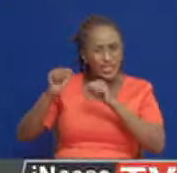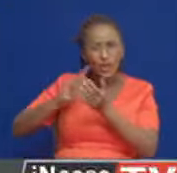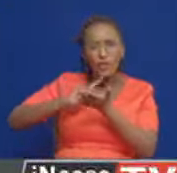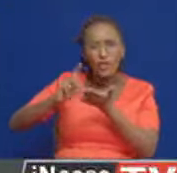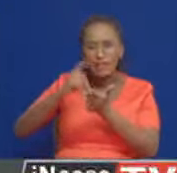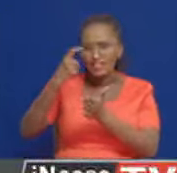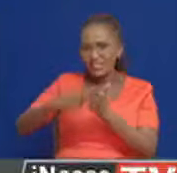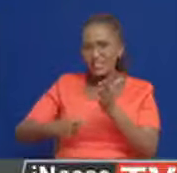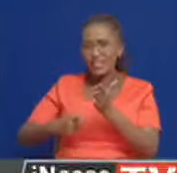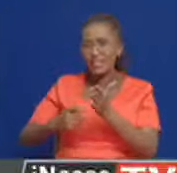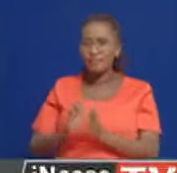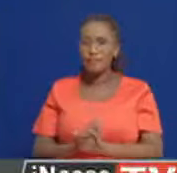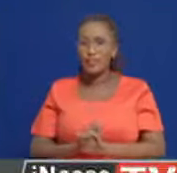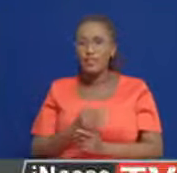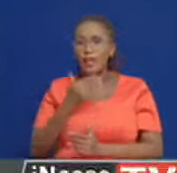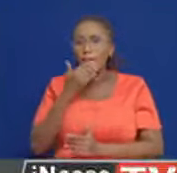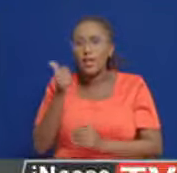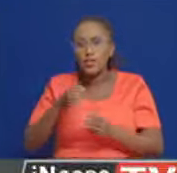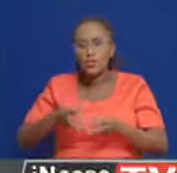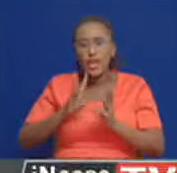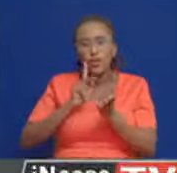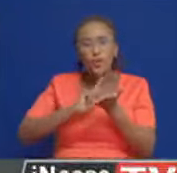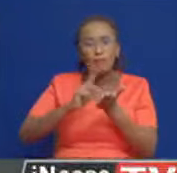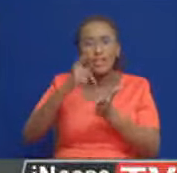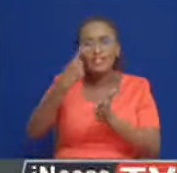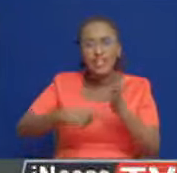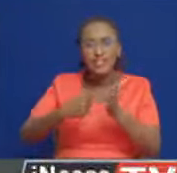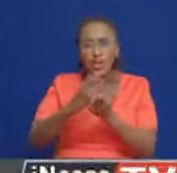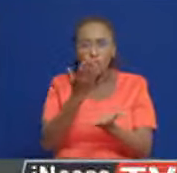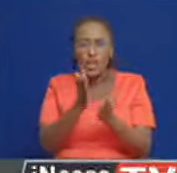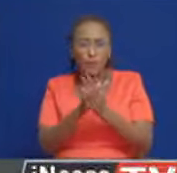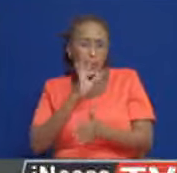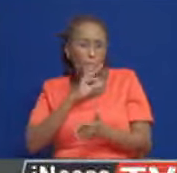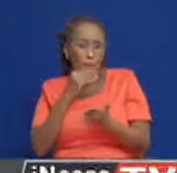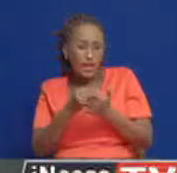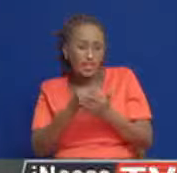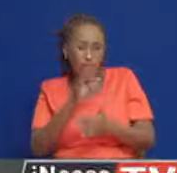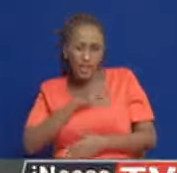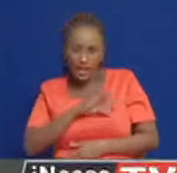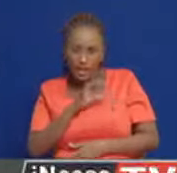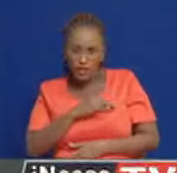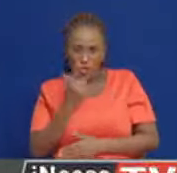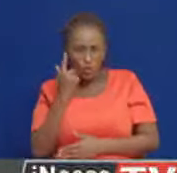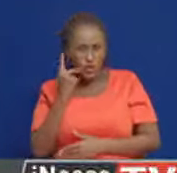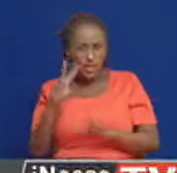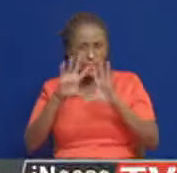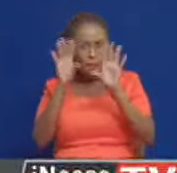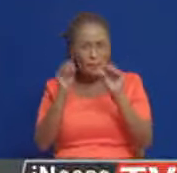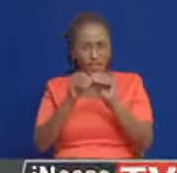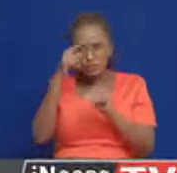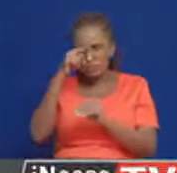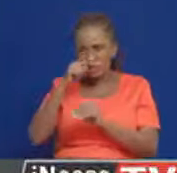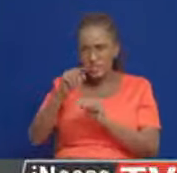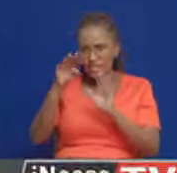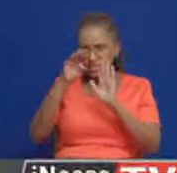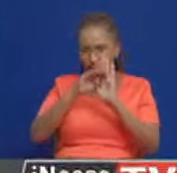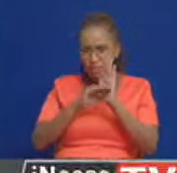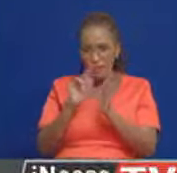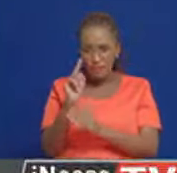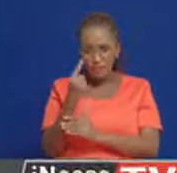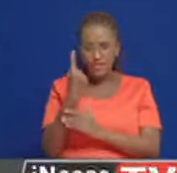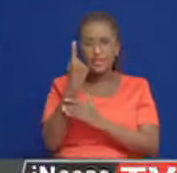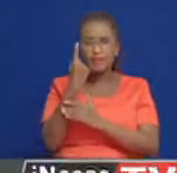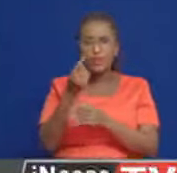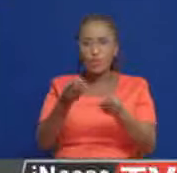we pay based on the incomes we have? Now, looking at the budget policy statement, first, we were given a